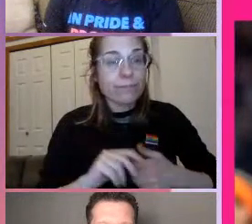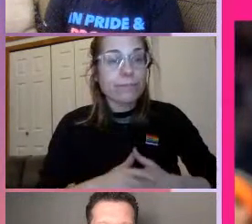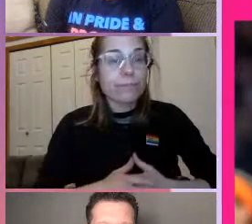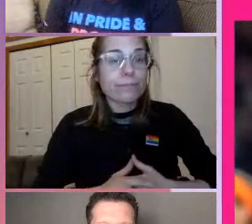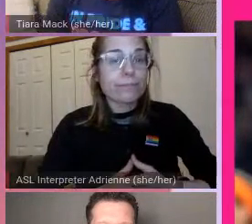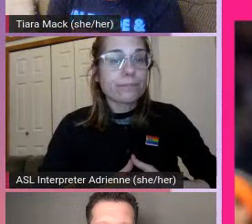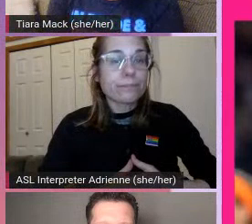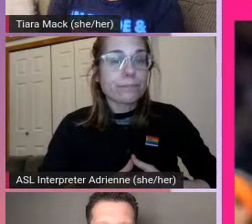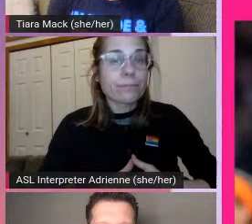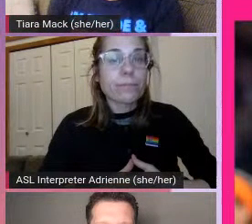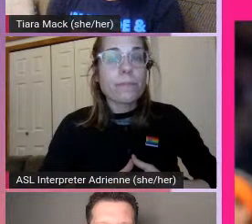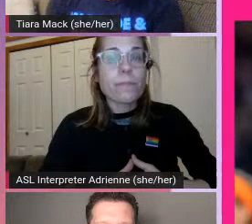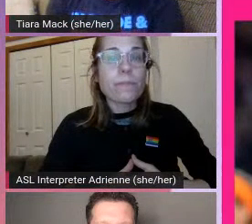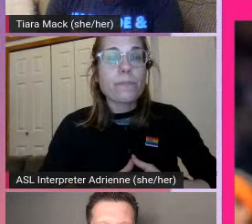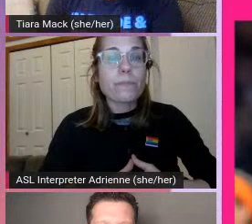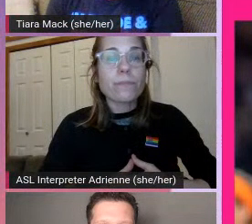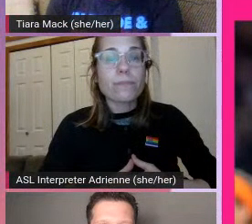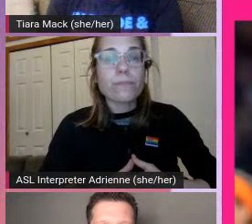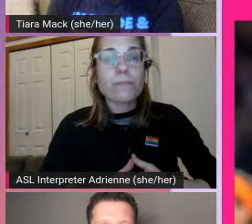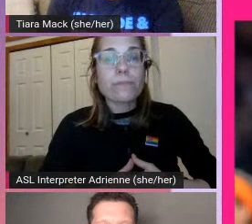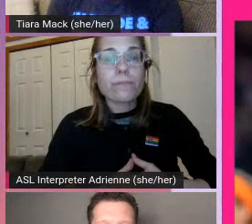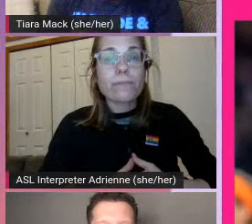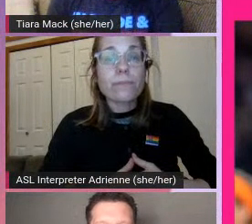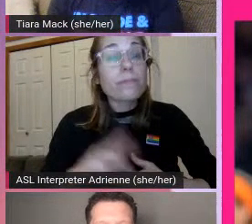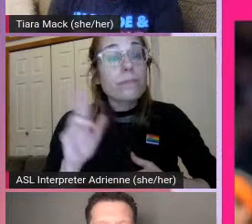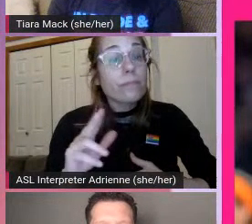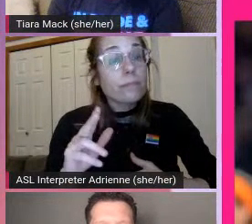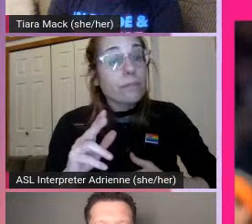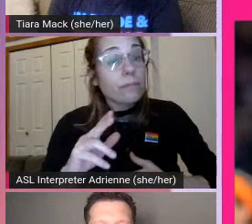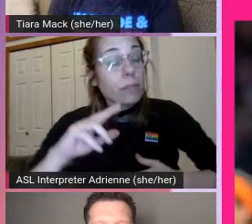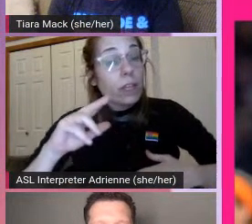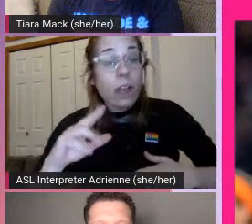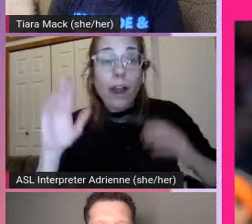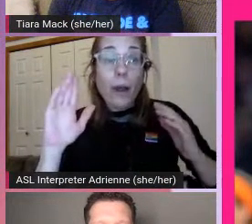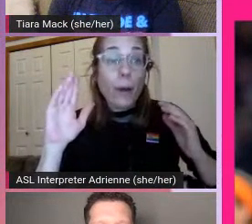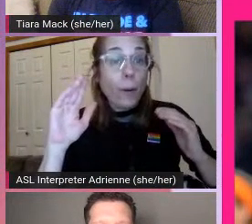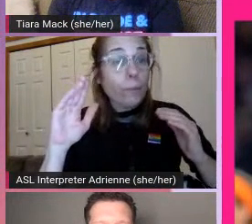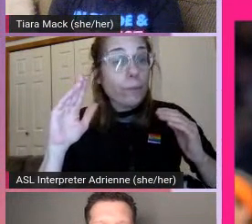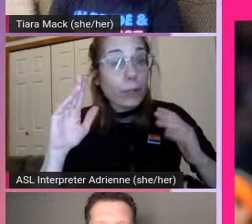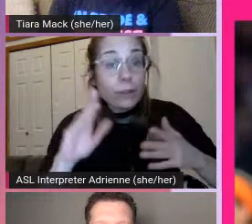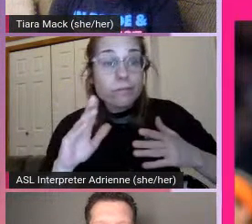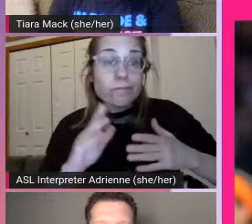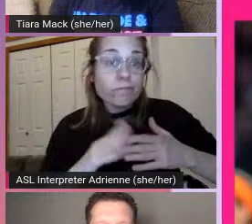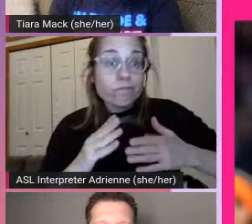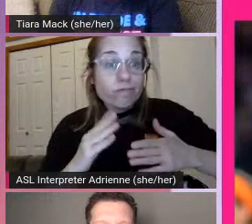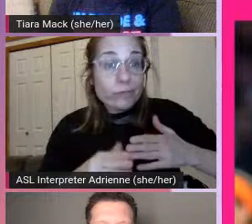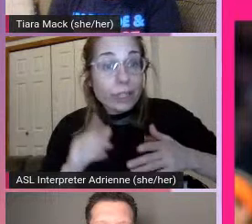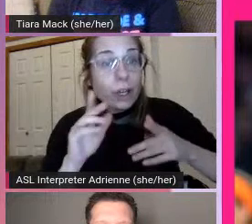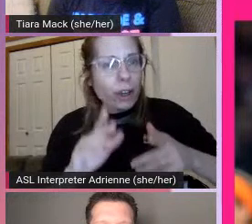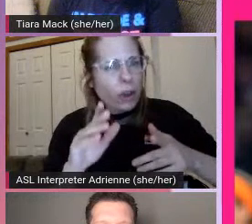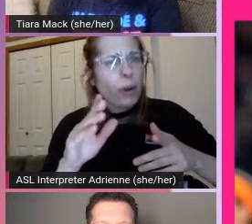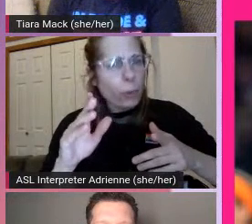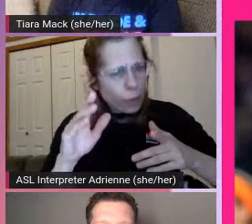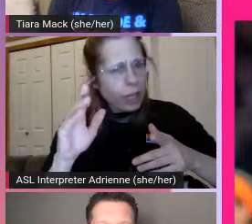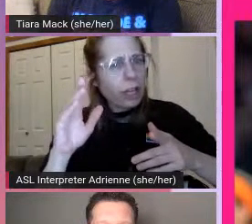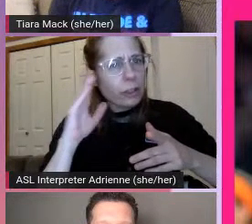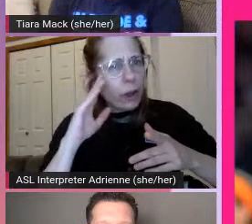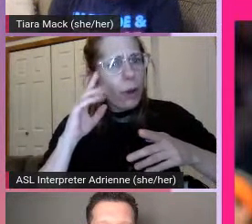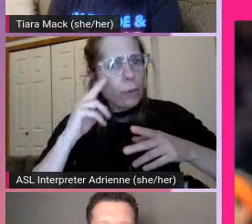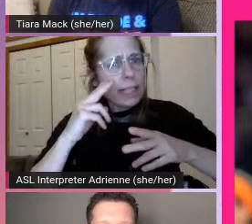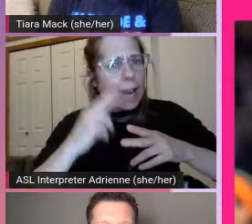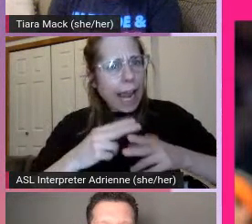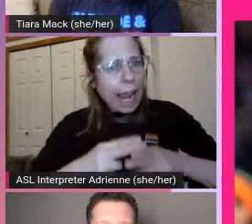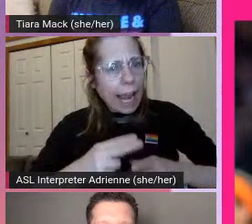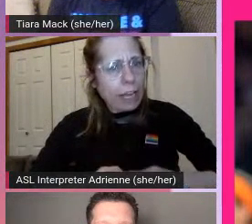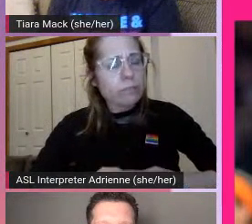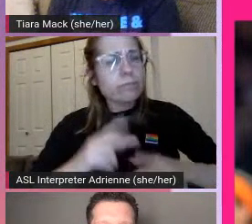Our hopeful outcomes are that participants will be able to name the various types of legislative advocacy actions that they can